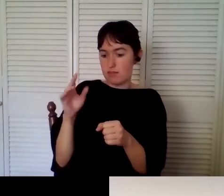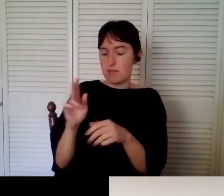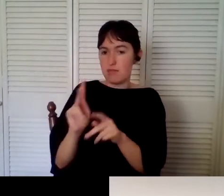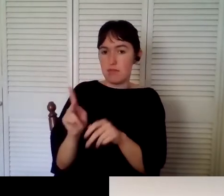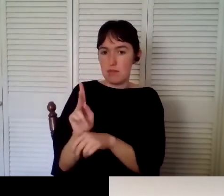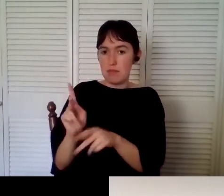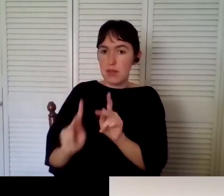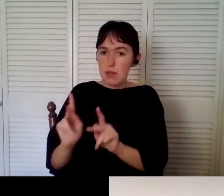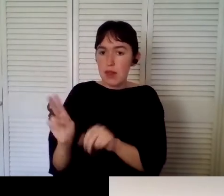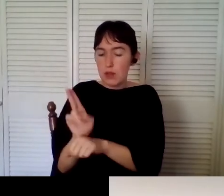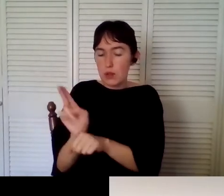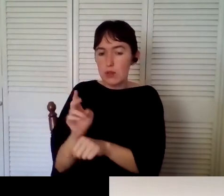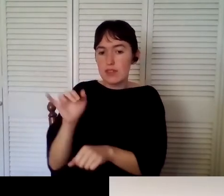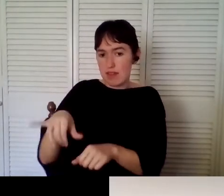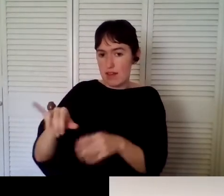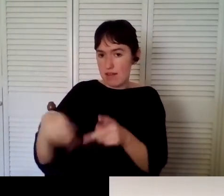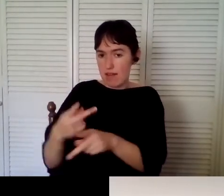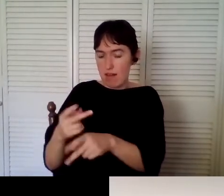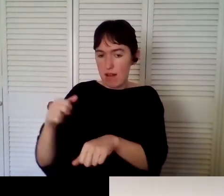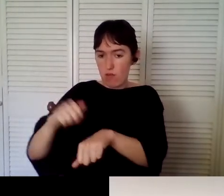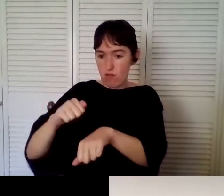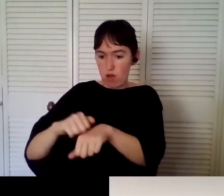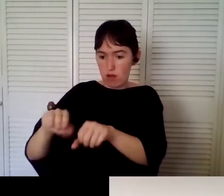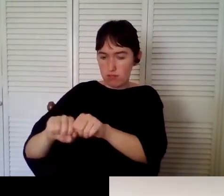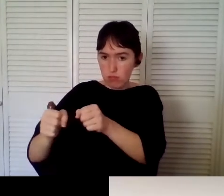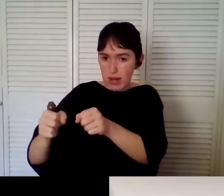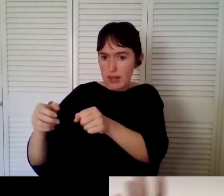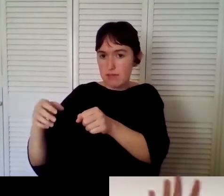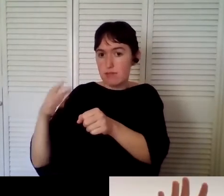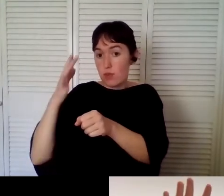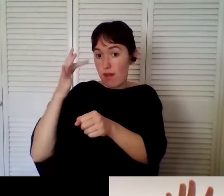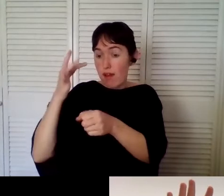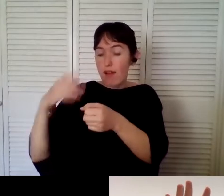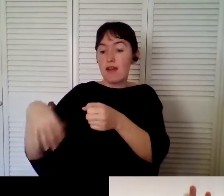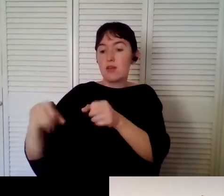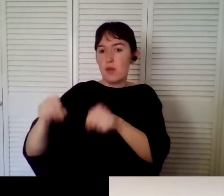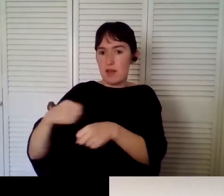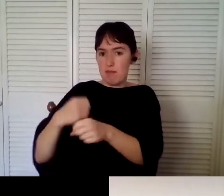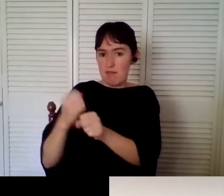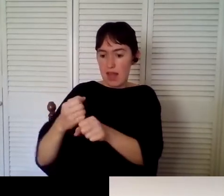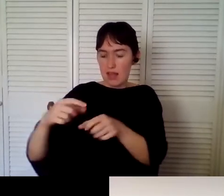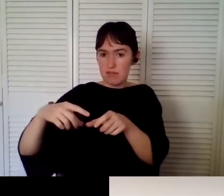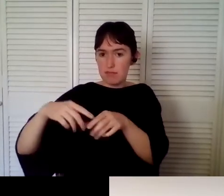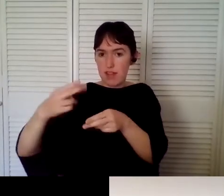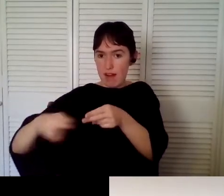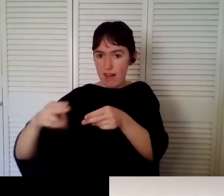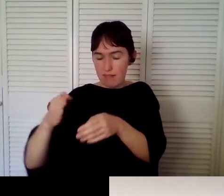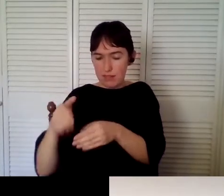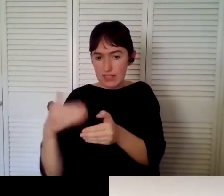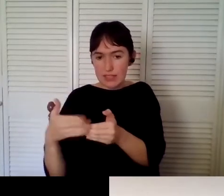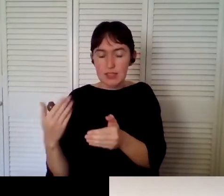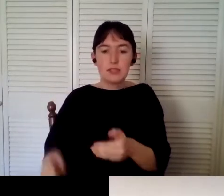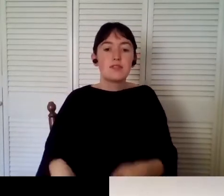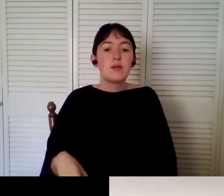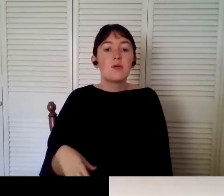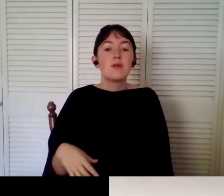chipping obsidian into an arrowhead. And so all what we call tool stones, which